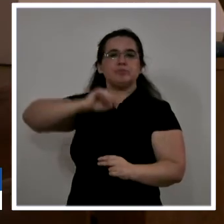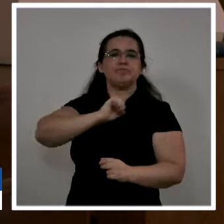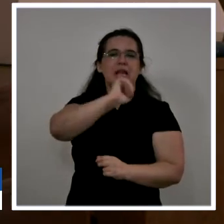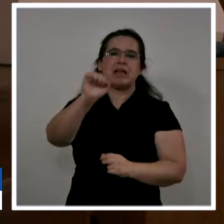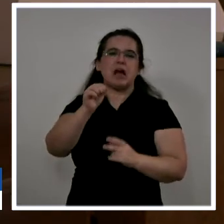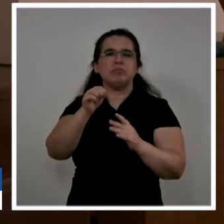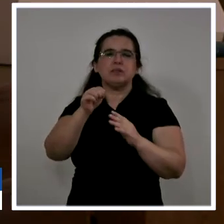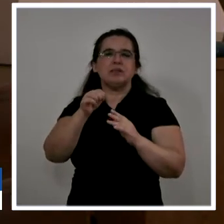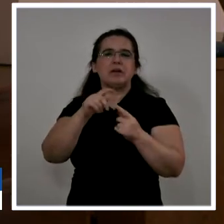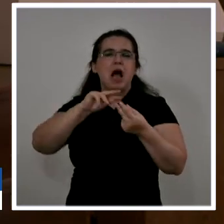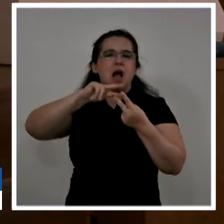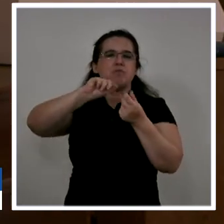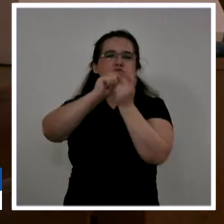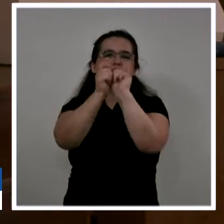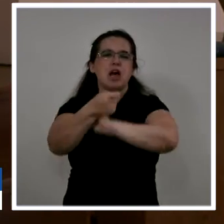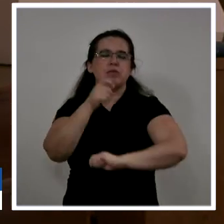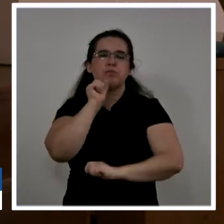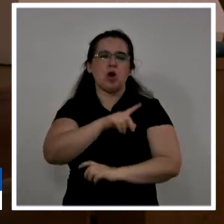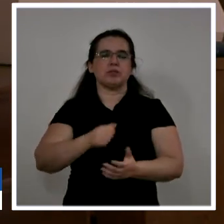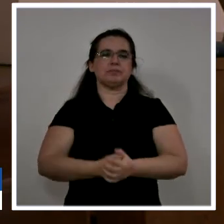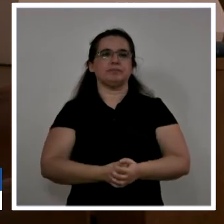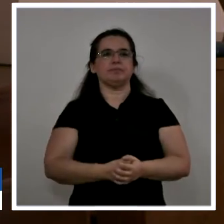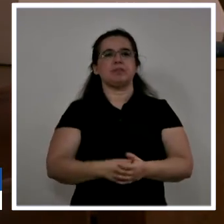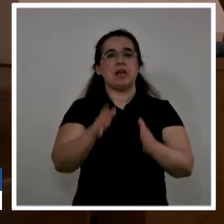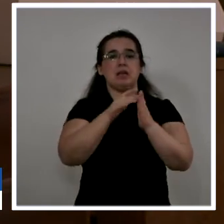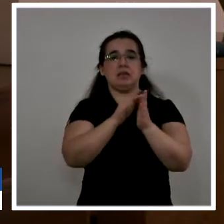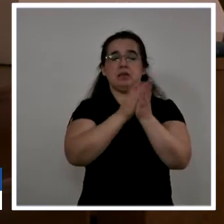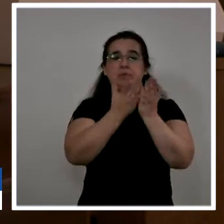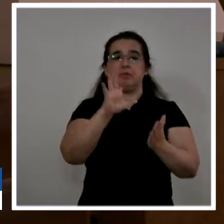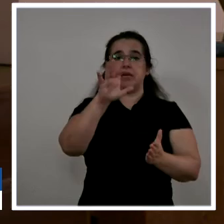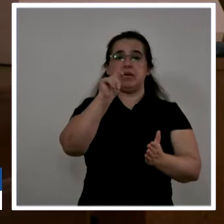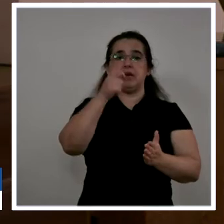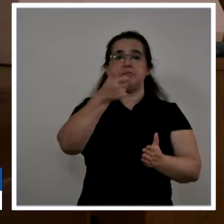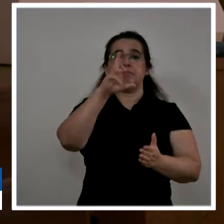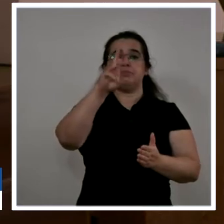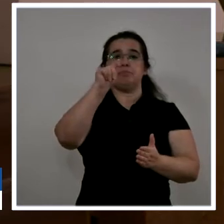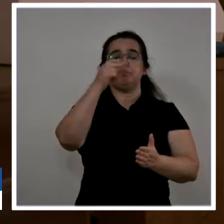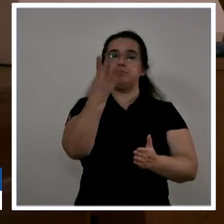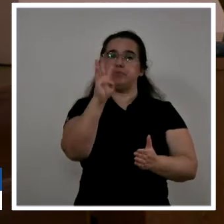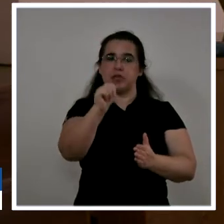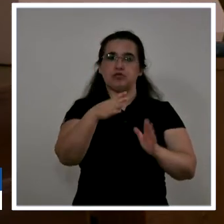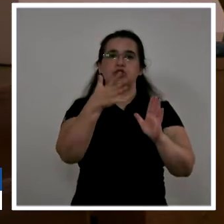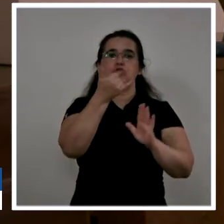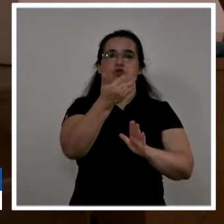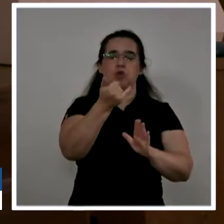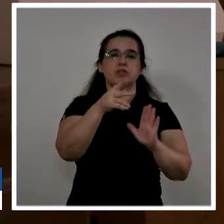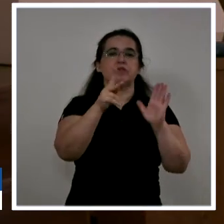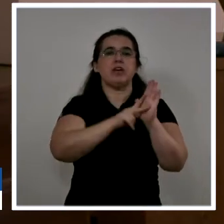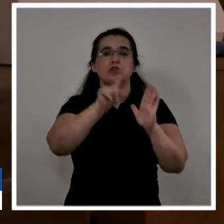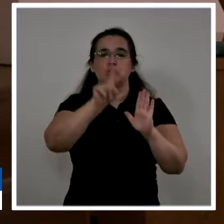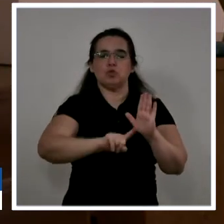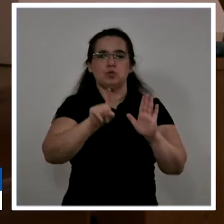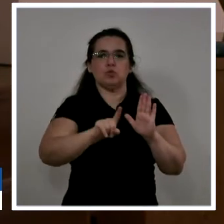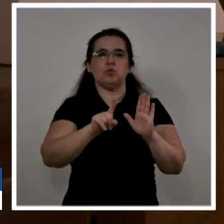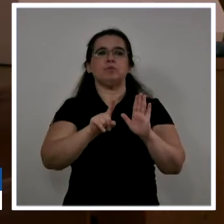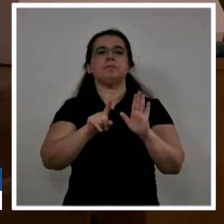reprogramado. In Hebrews 12, verse 1, we are told that we need to lay aside